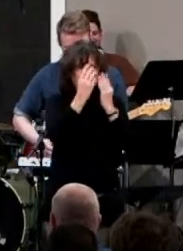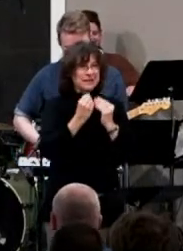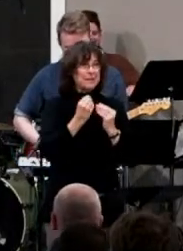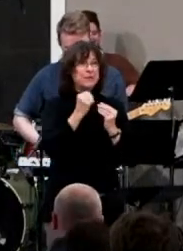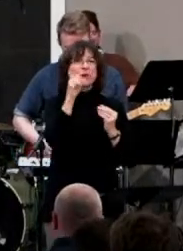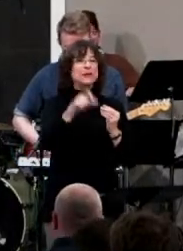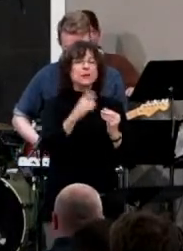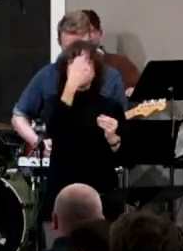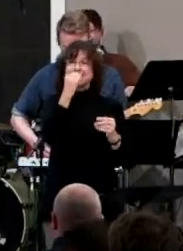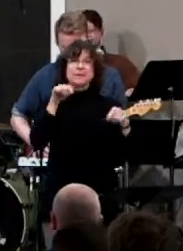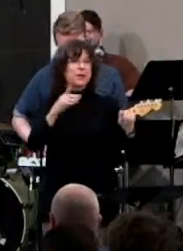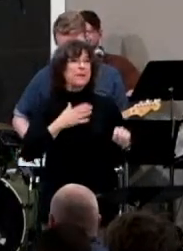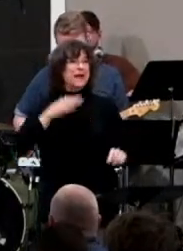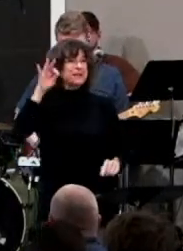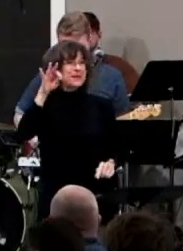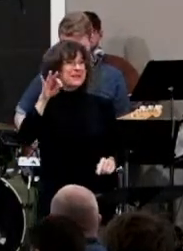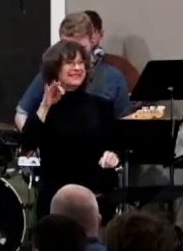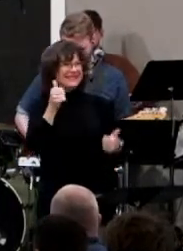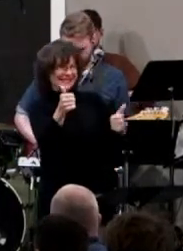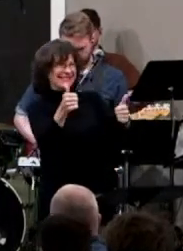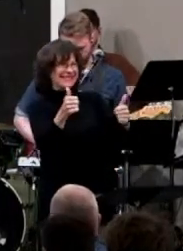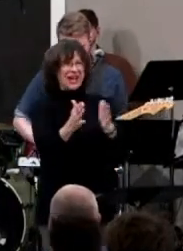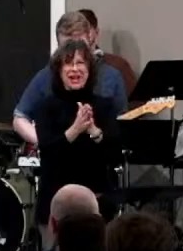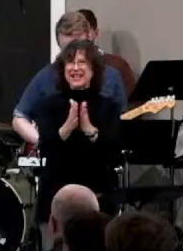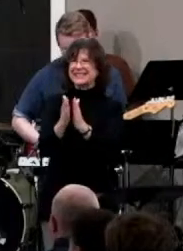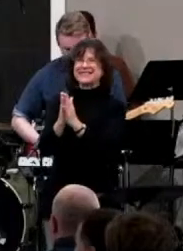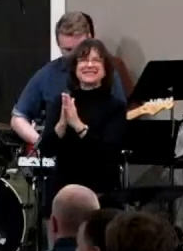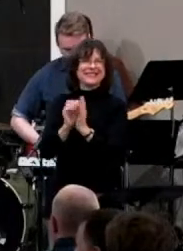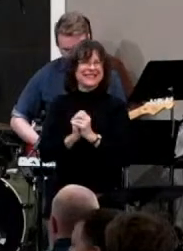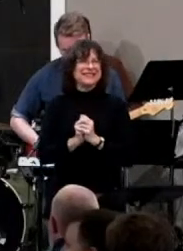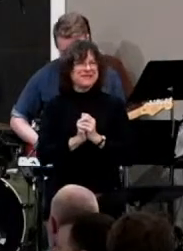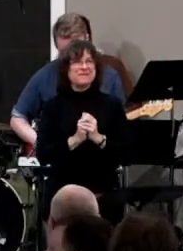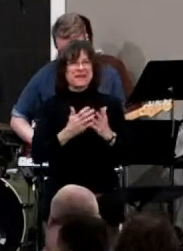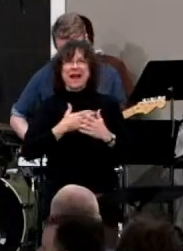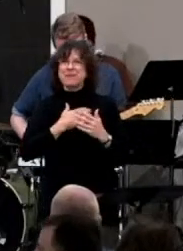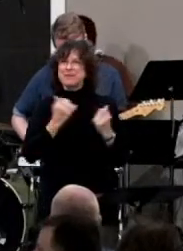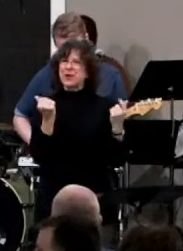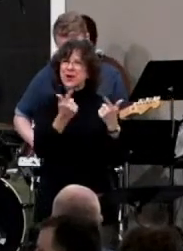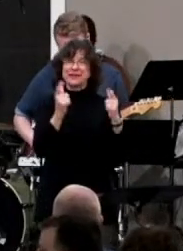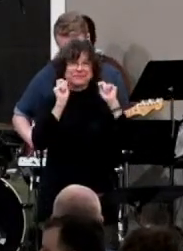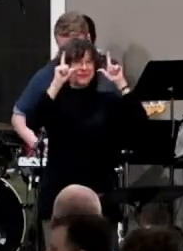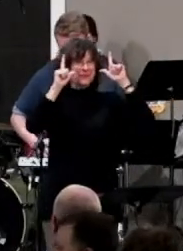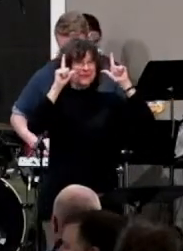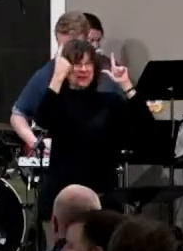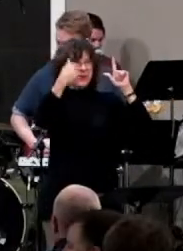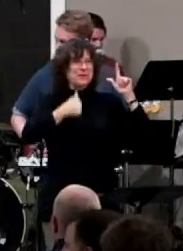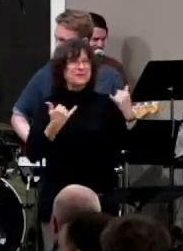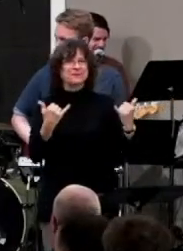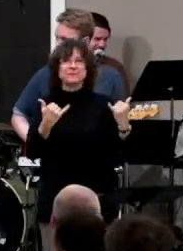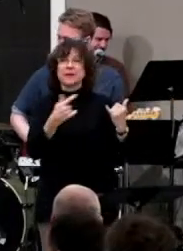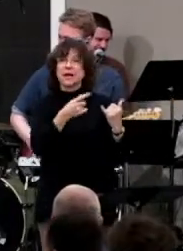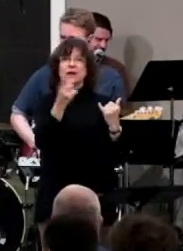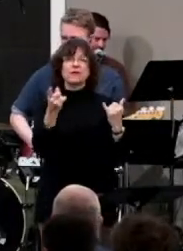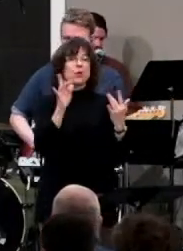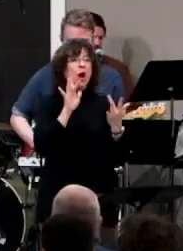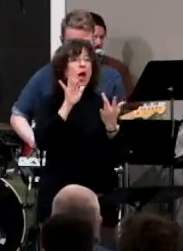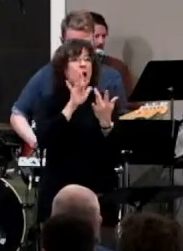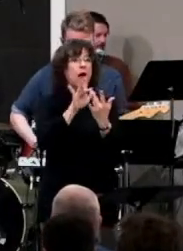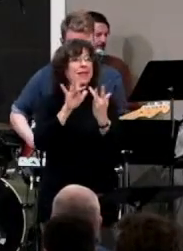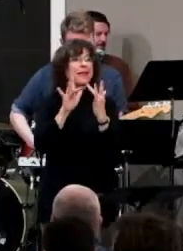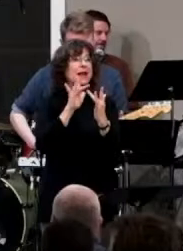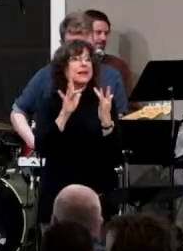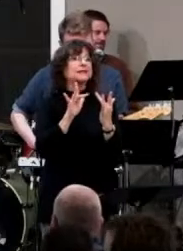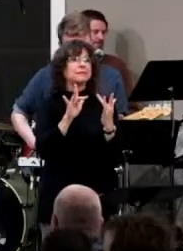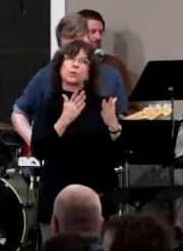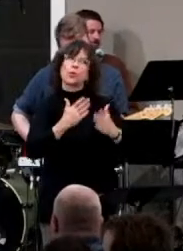sermon. Awesome. I'm glad we're all on the same page for that. If you are joining us online, welcome. We're so